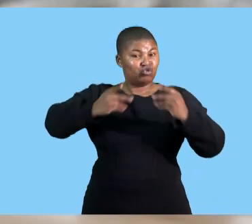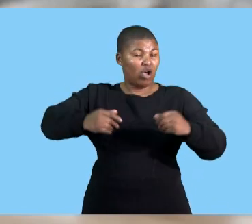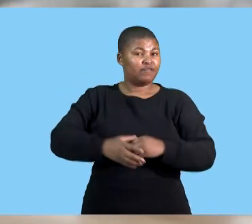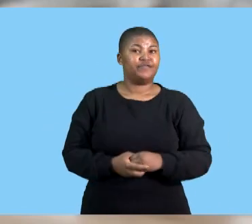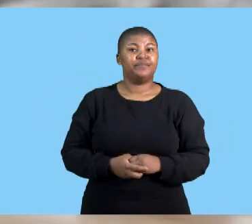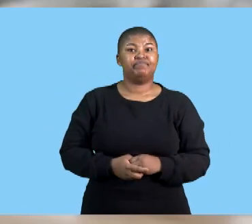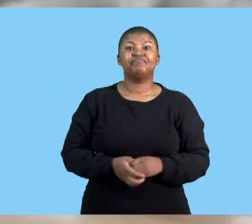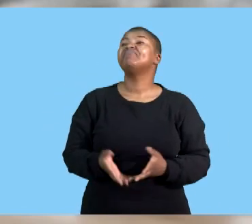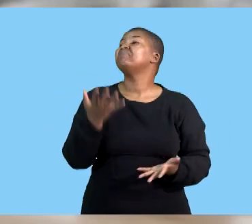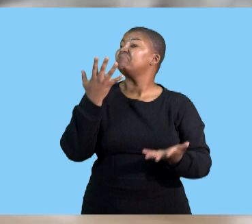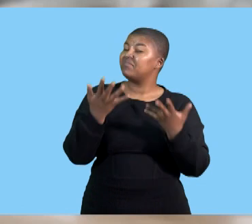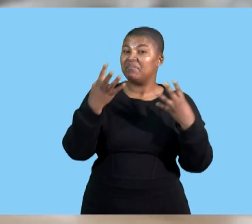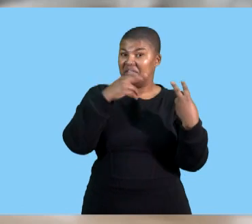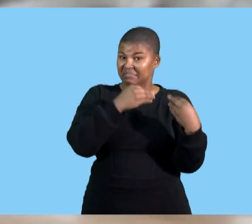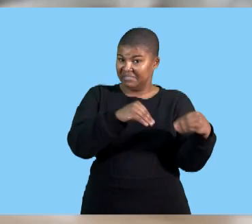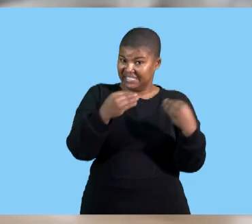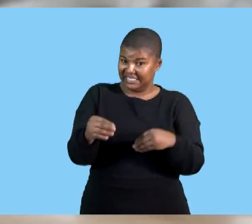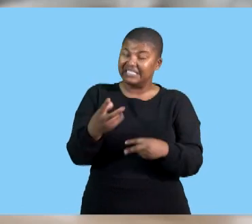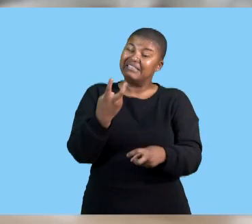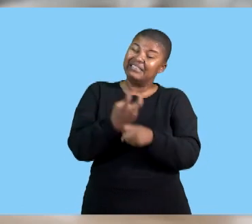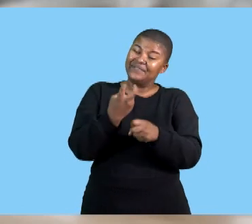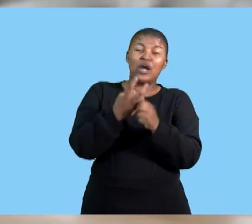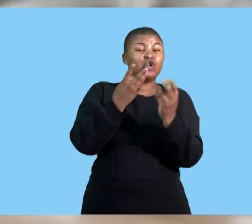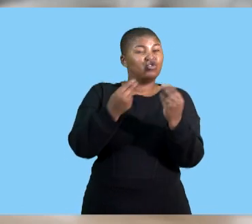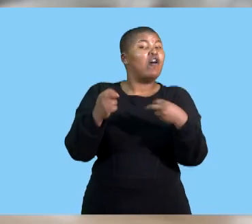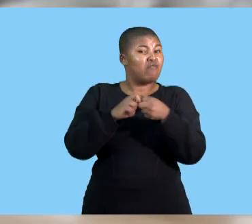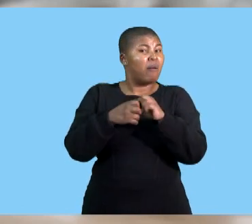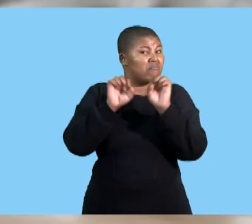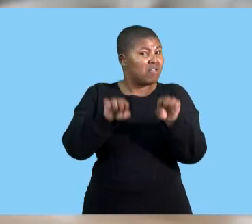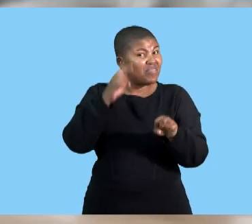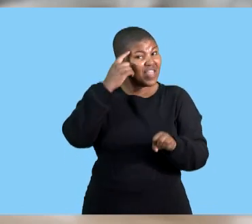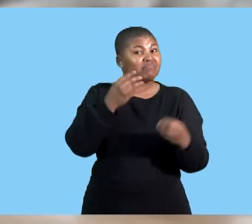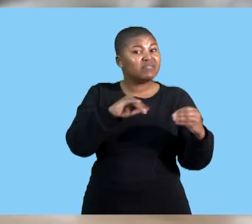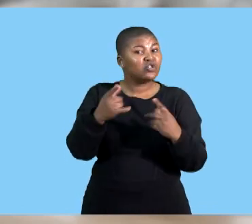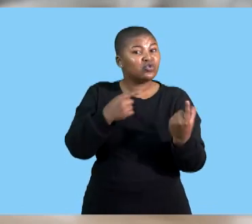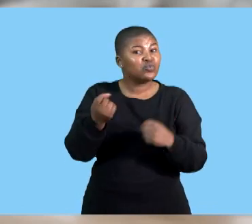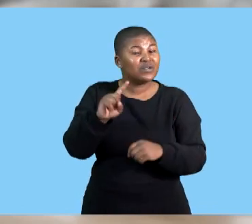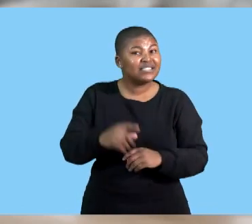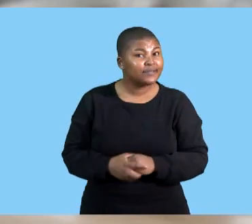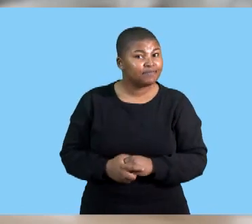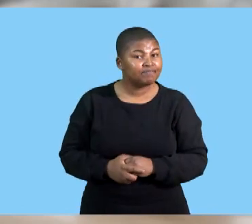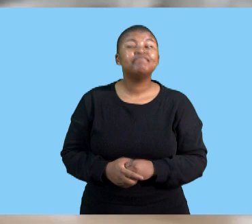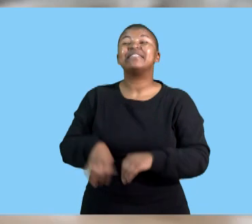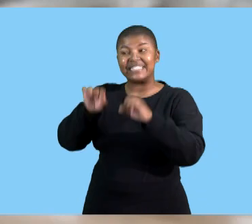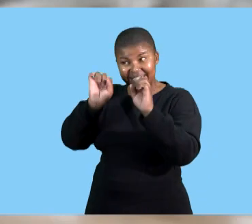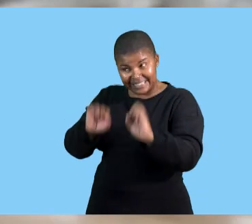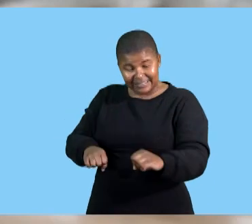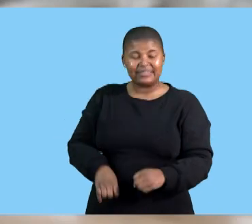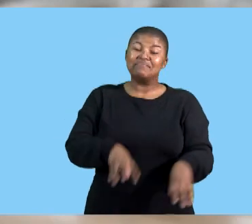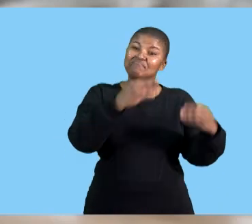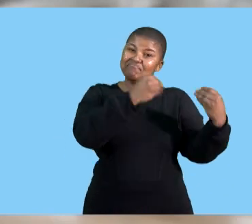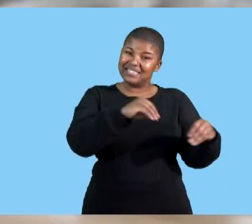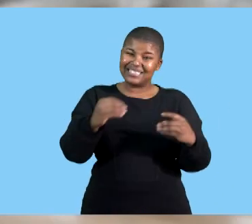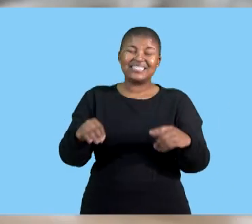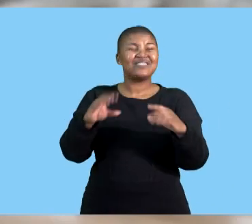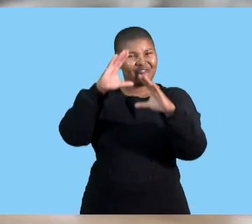difficult for the business to solve this problem. So then what do you think the business will do? Yes, they will